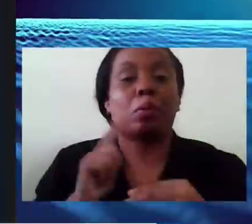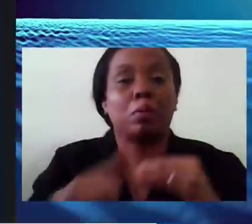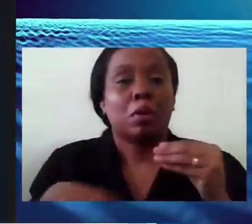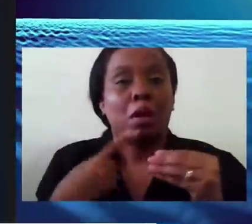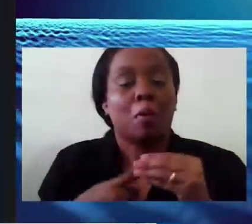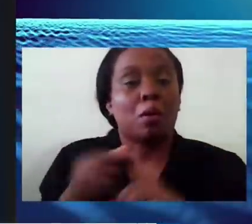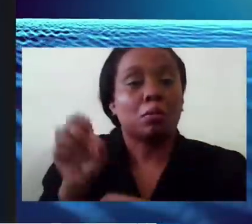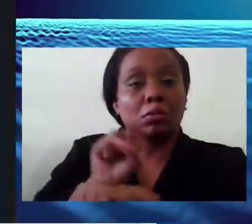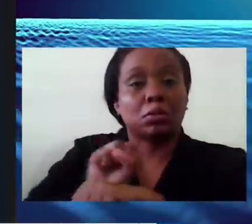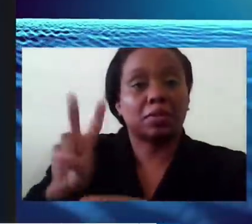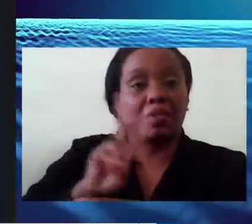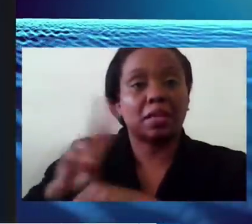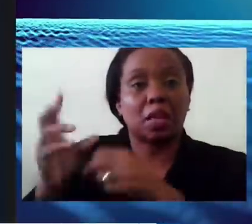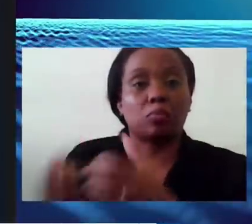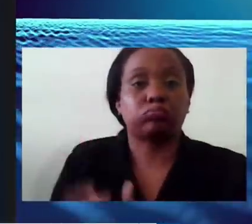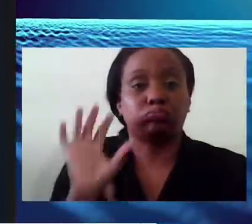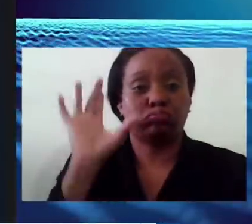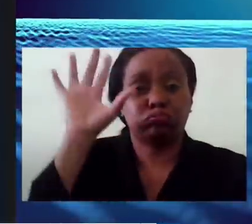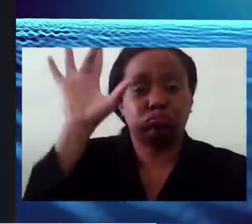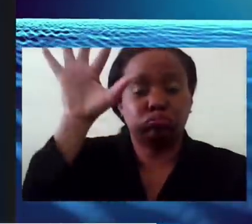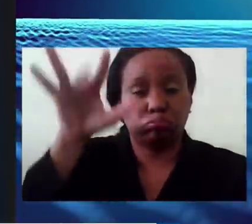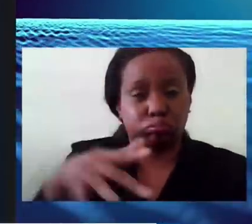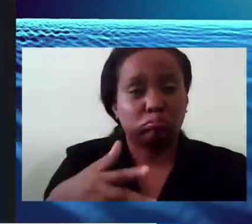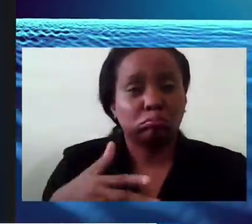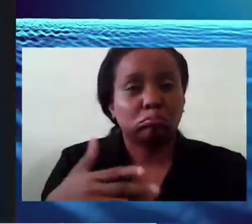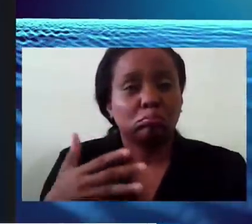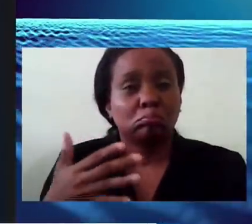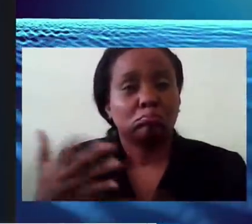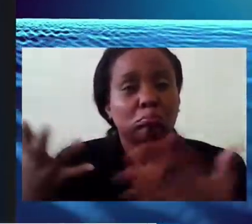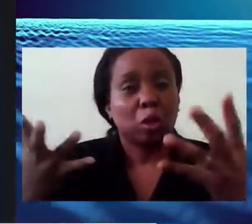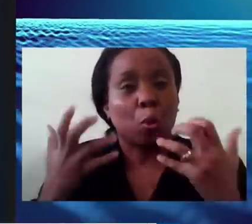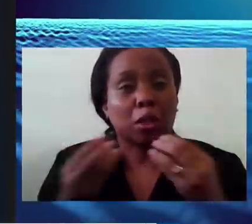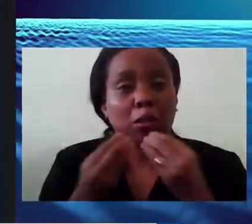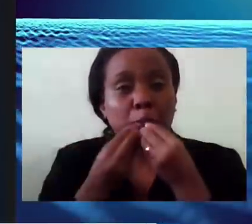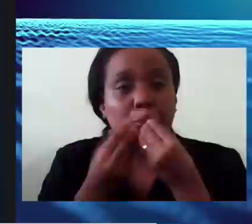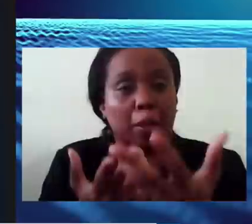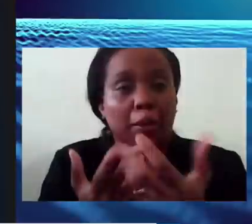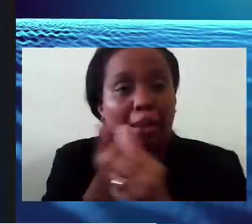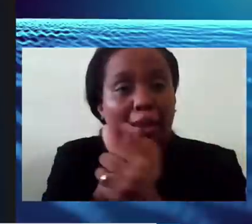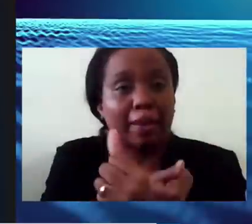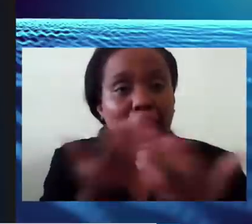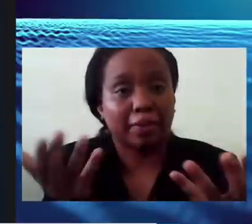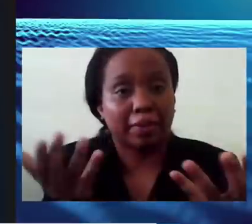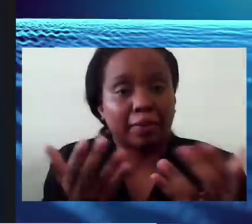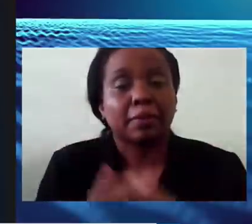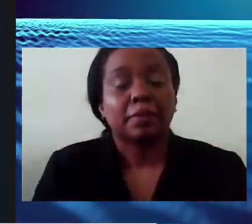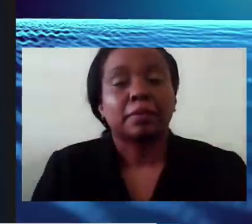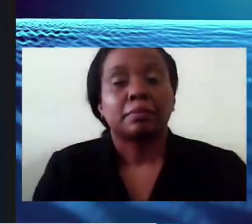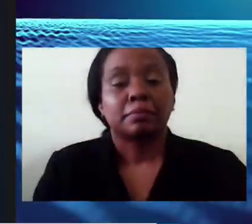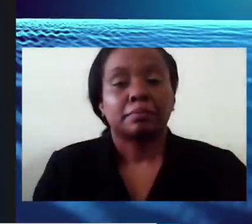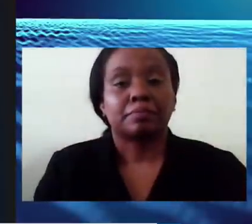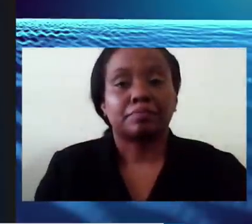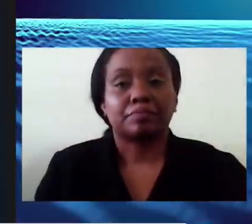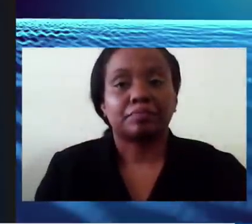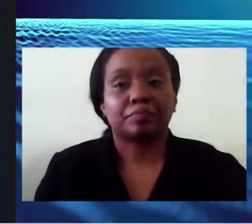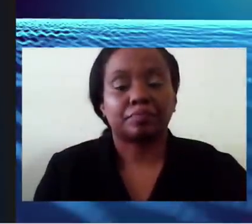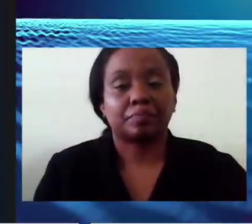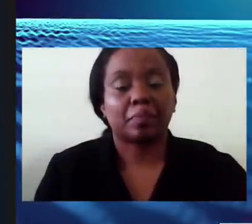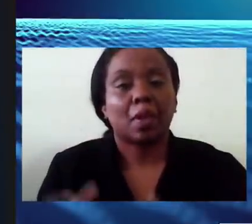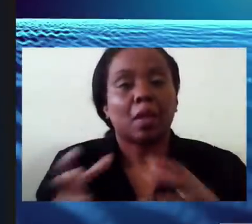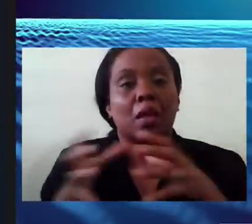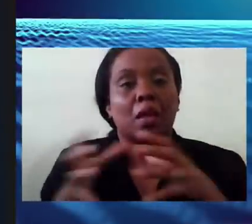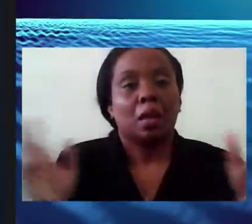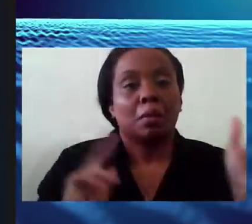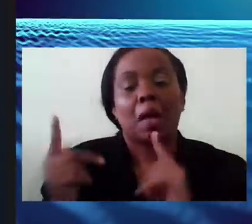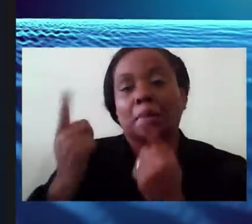St. Vincent of the La Soufriere volcano. And we're trying to cover all of our bases. We've gotten a number of questions, and we keep